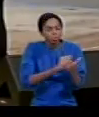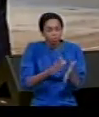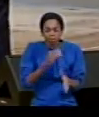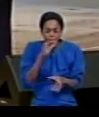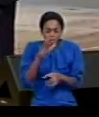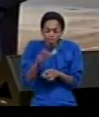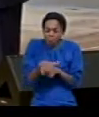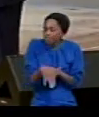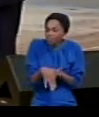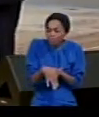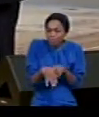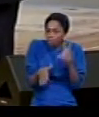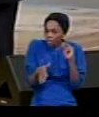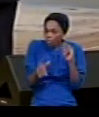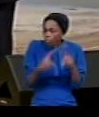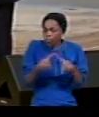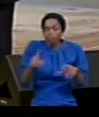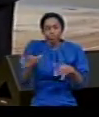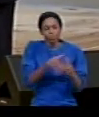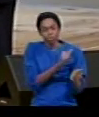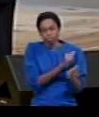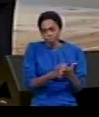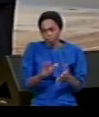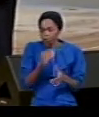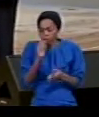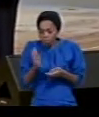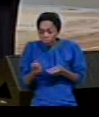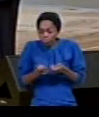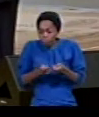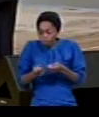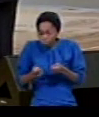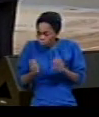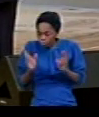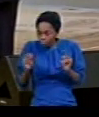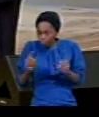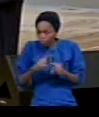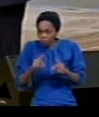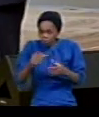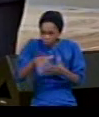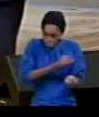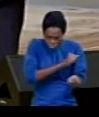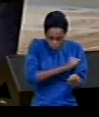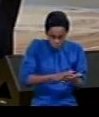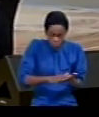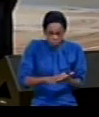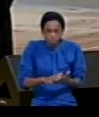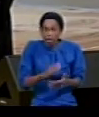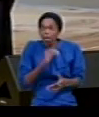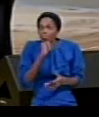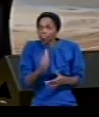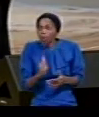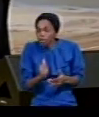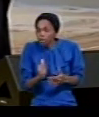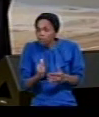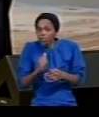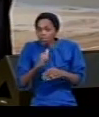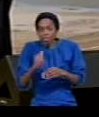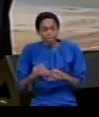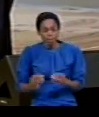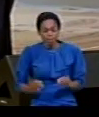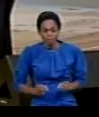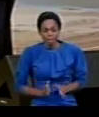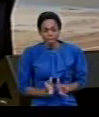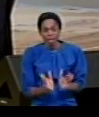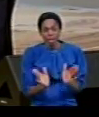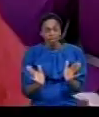suppressed, destroyed. Not managed, destroyed. Not enlightened,